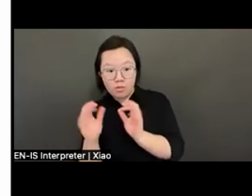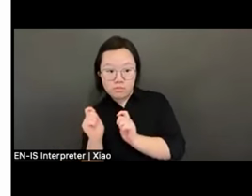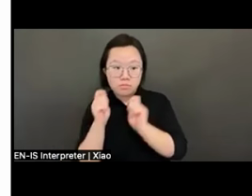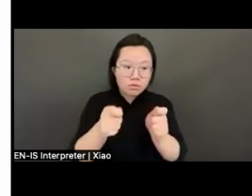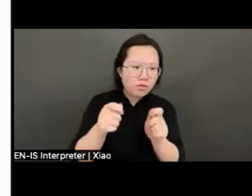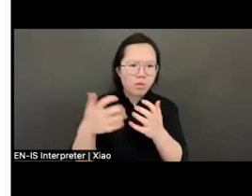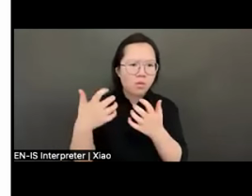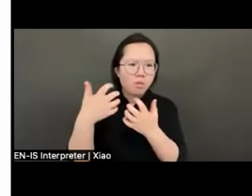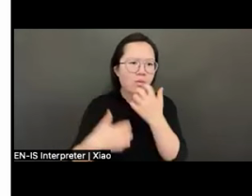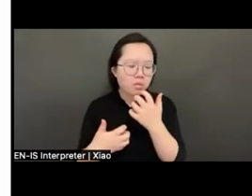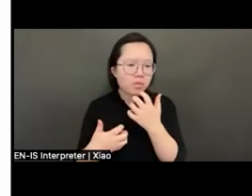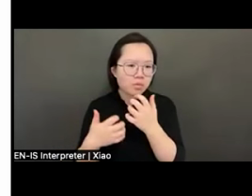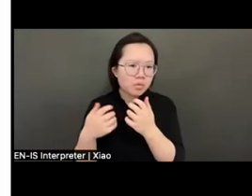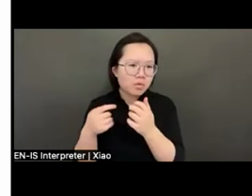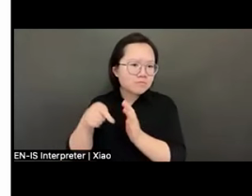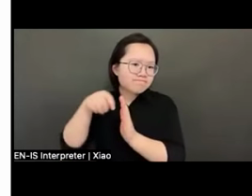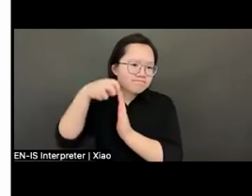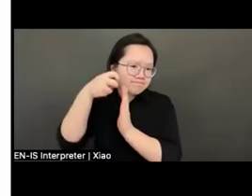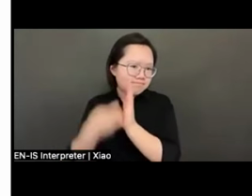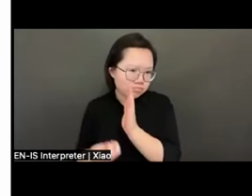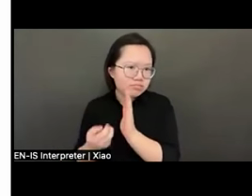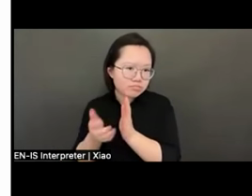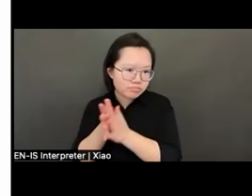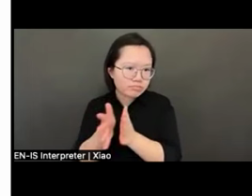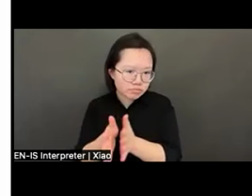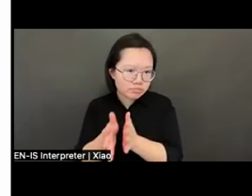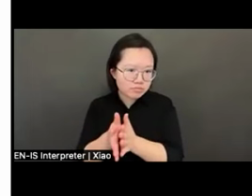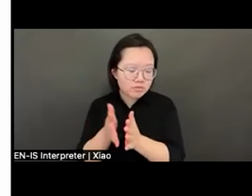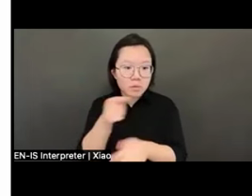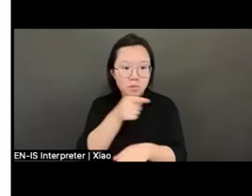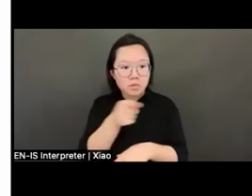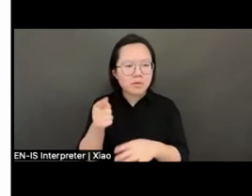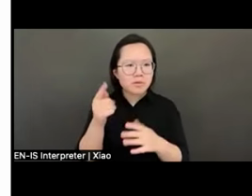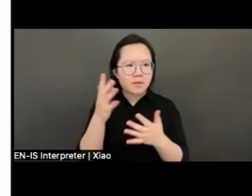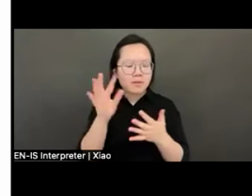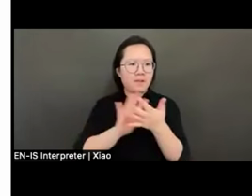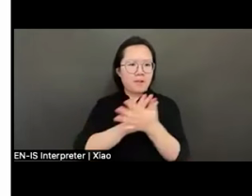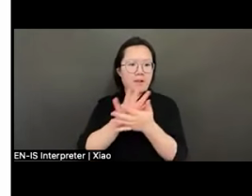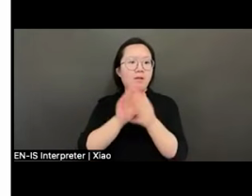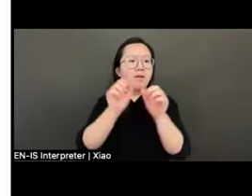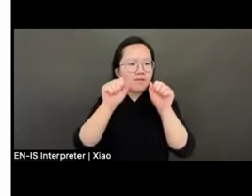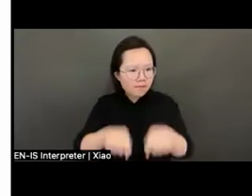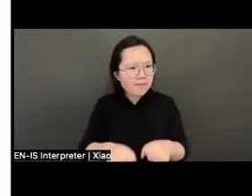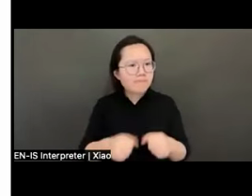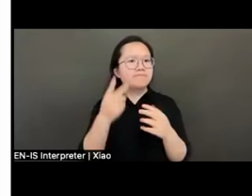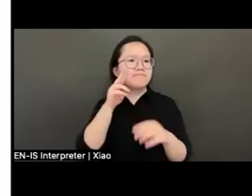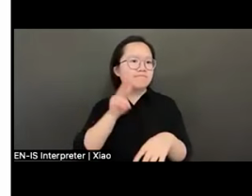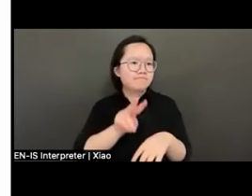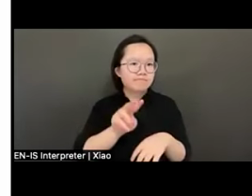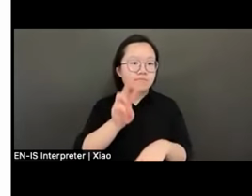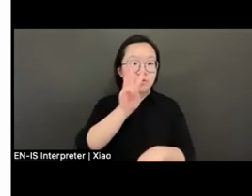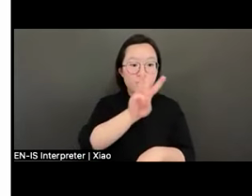recording that is available on the program's website, as well as the slides. We also have an extensive